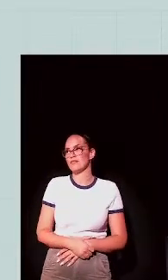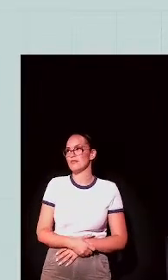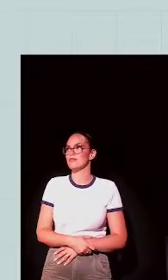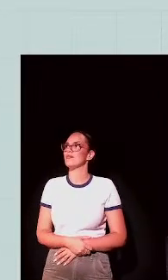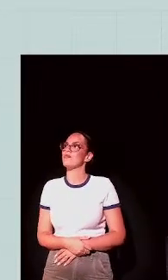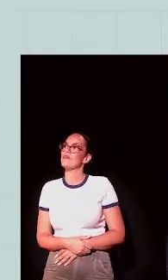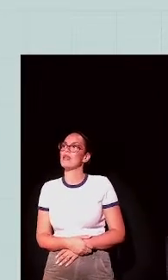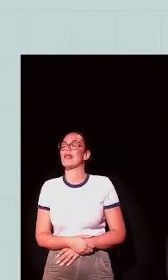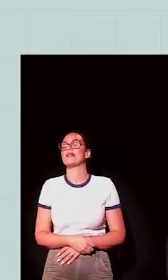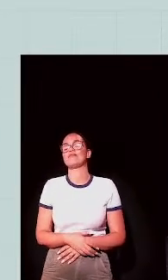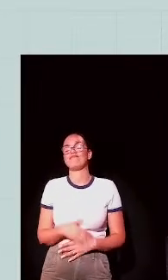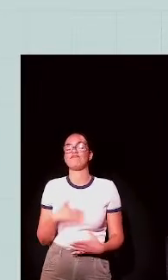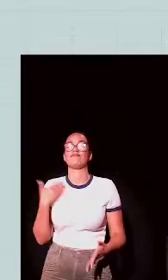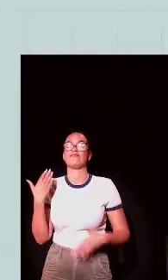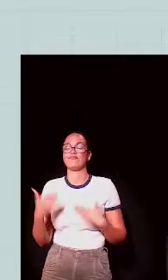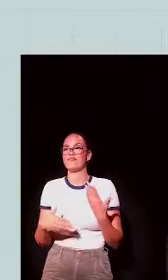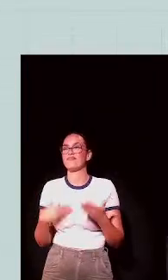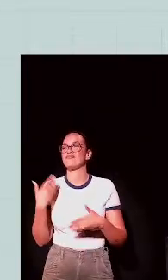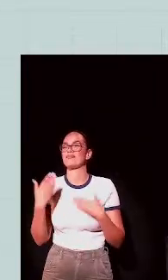Gotta find a way.